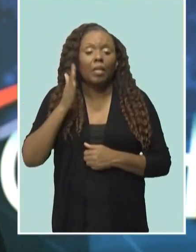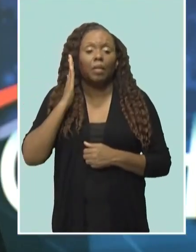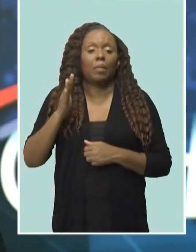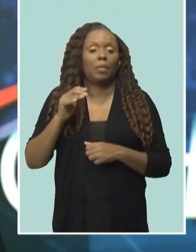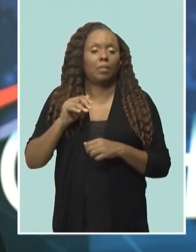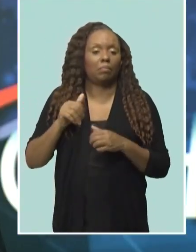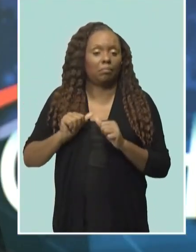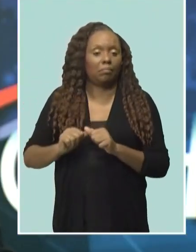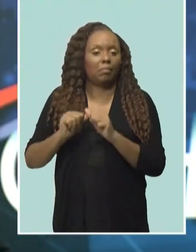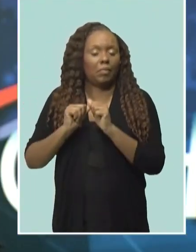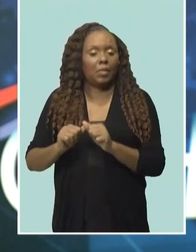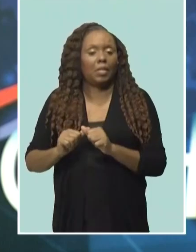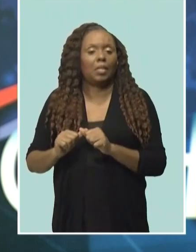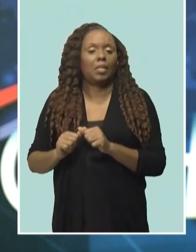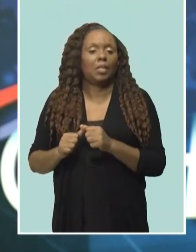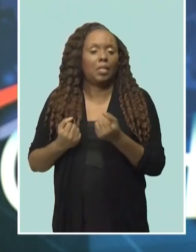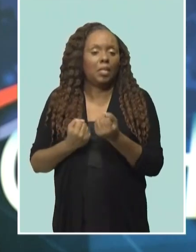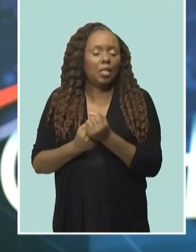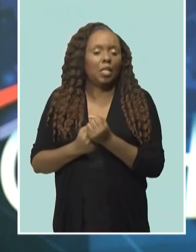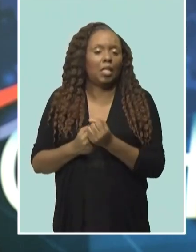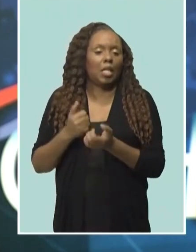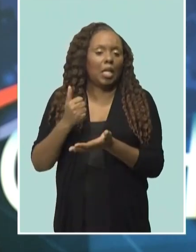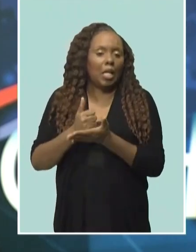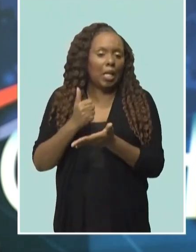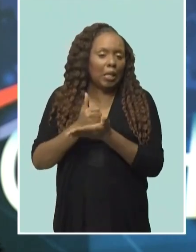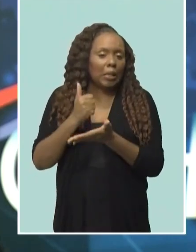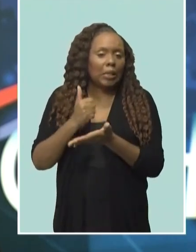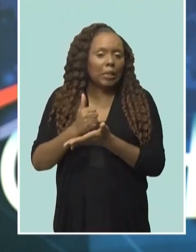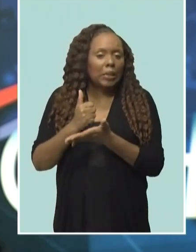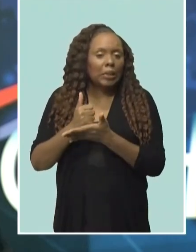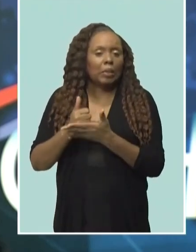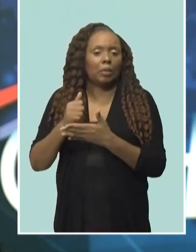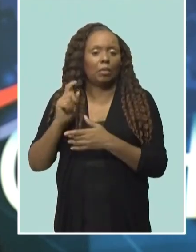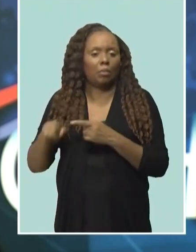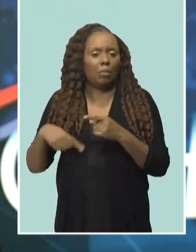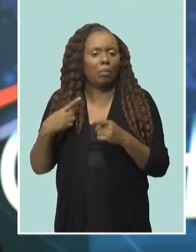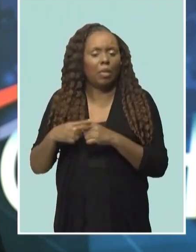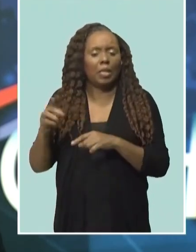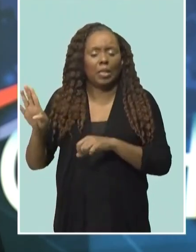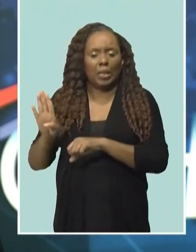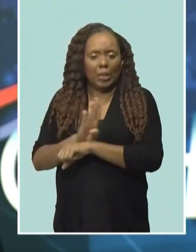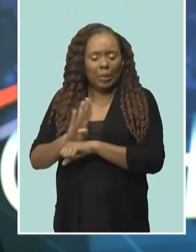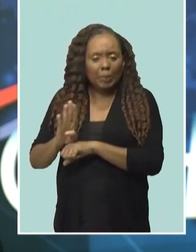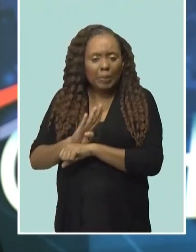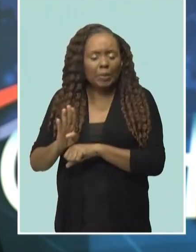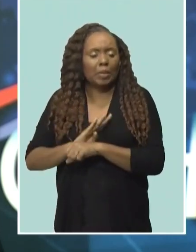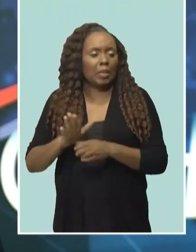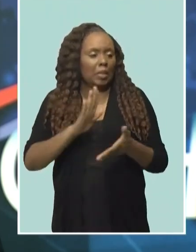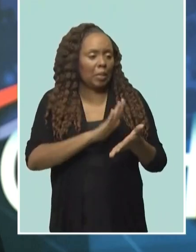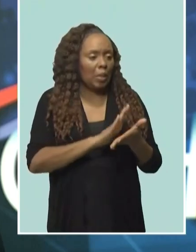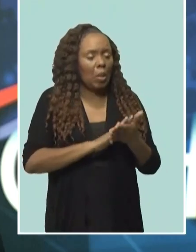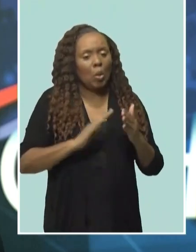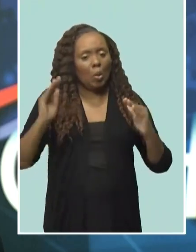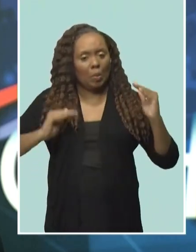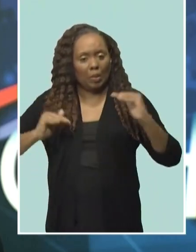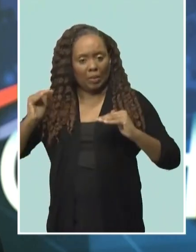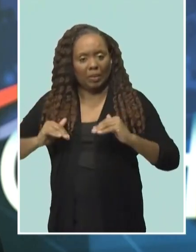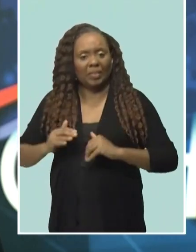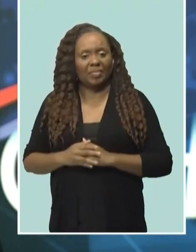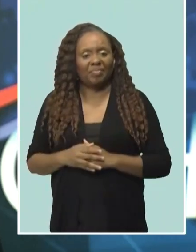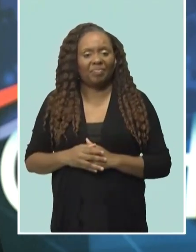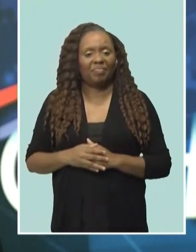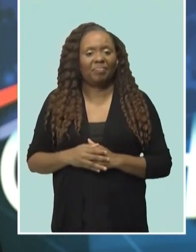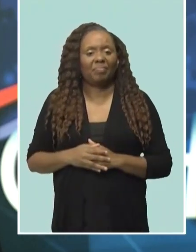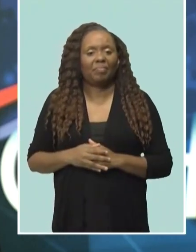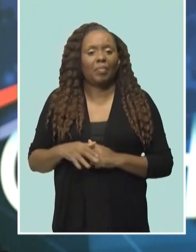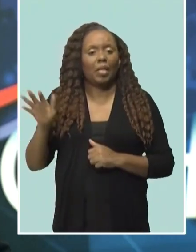will continue to coach Jessie in the right direction as he builds out his business and balances school. Well, just over 40